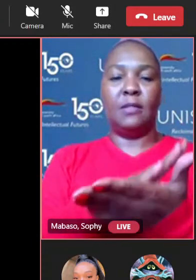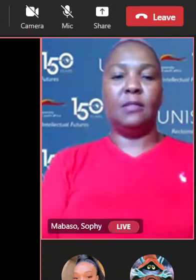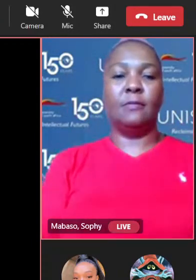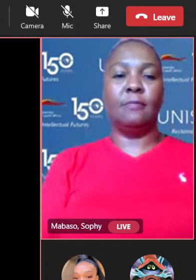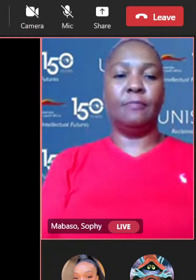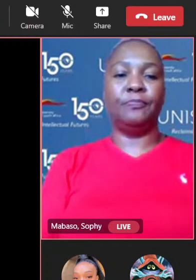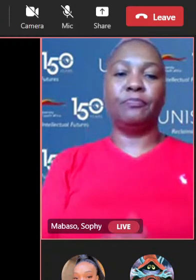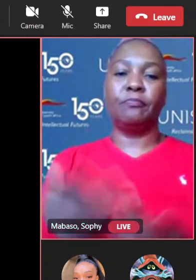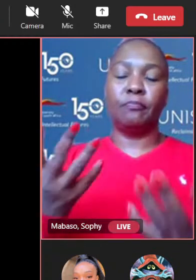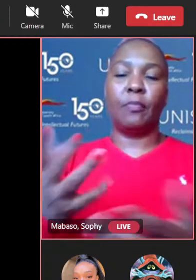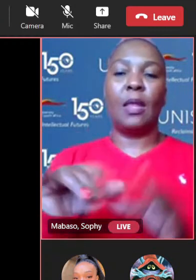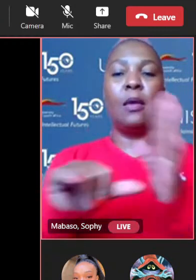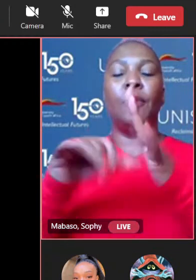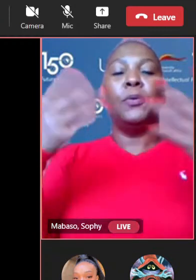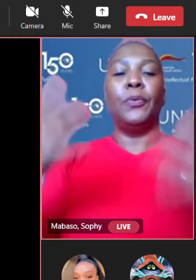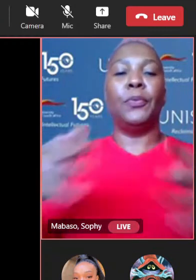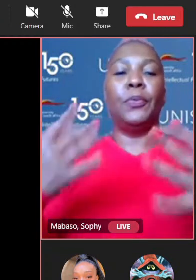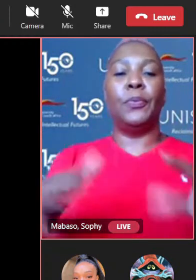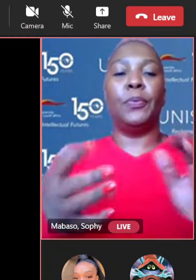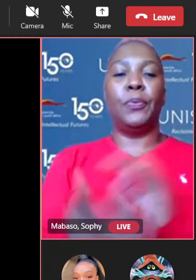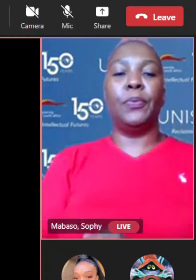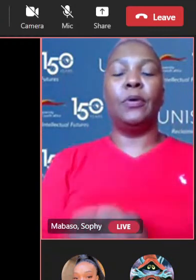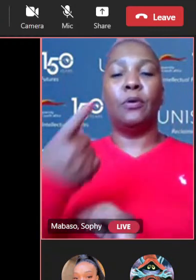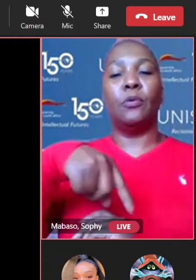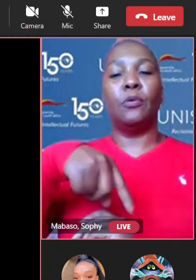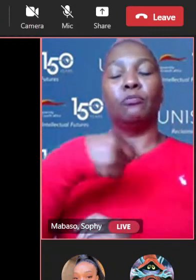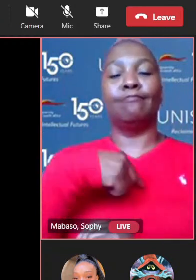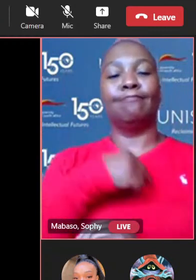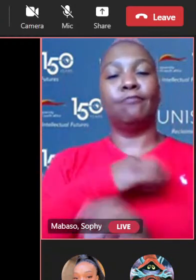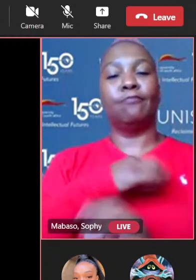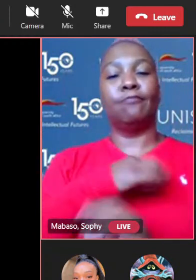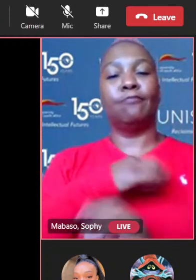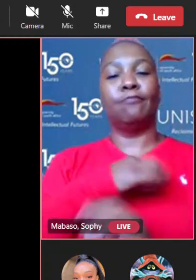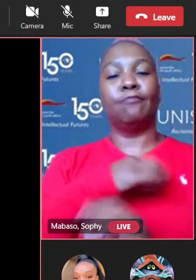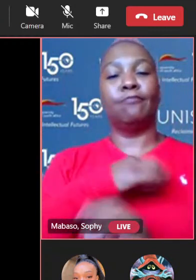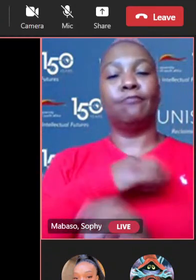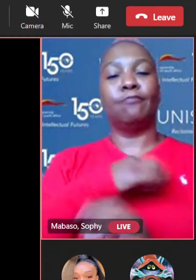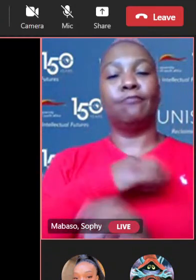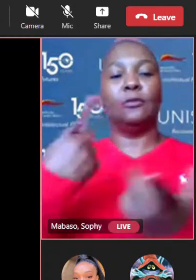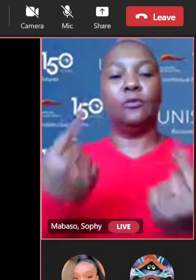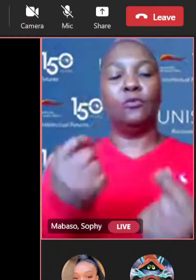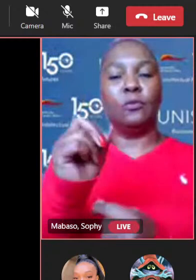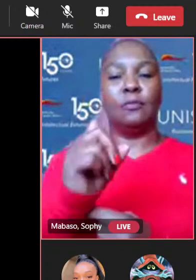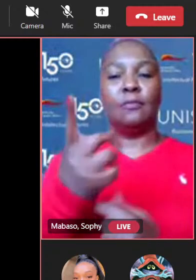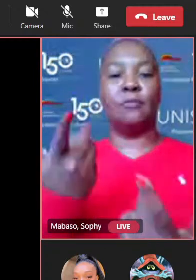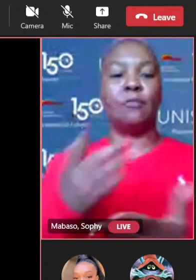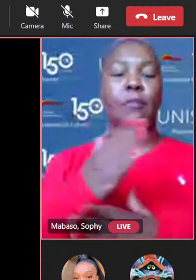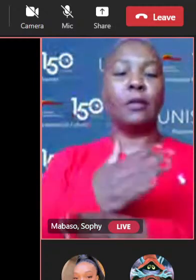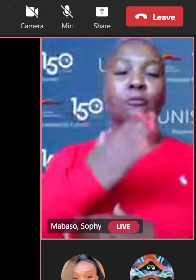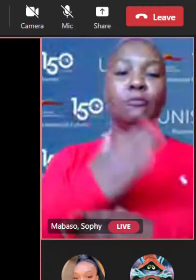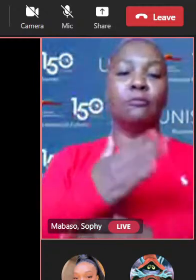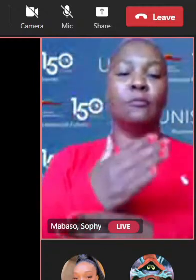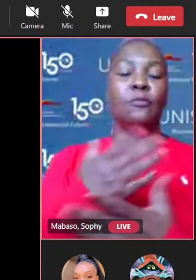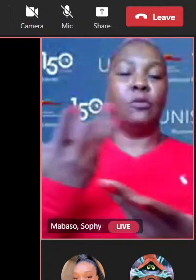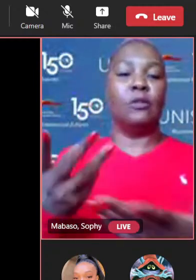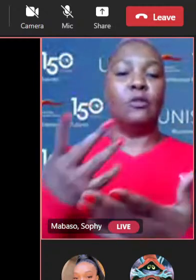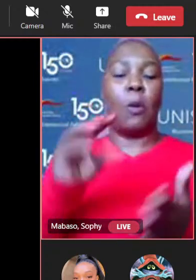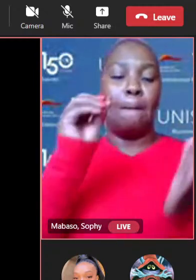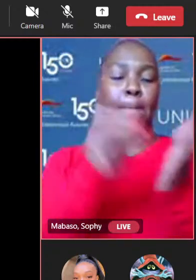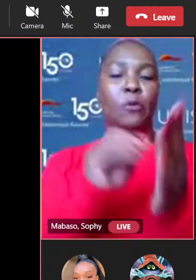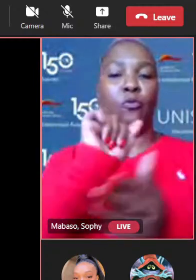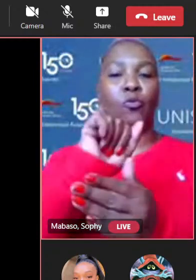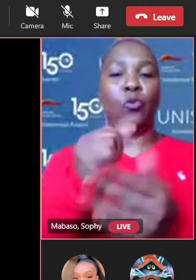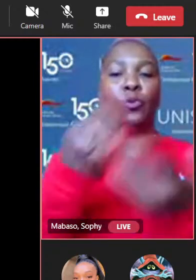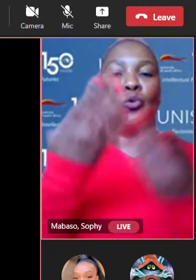It is very important that when you're contacting us, you make sure that you put your student number